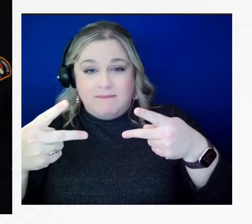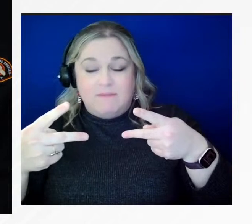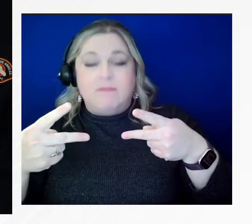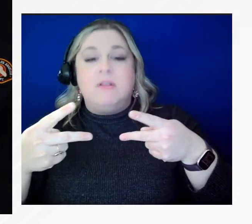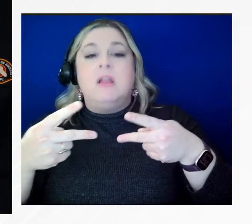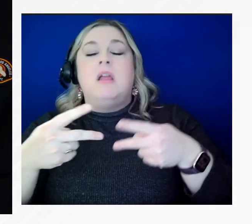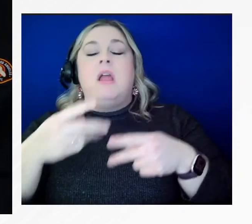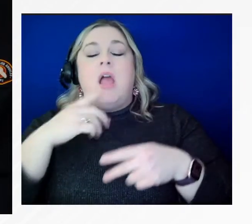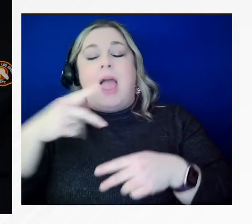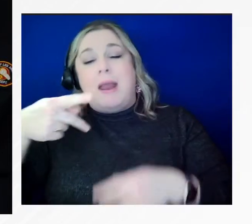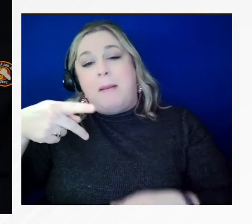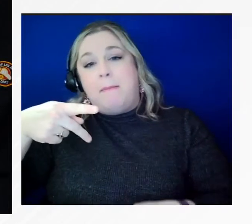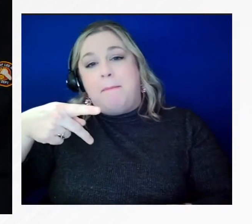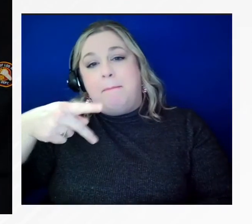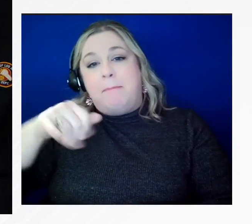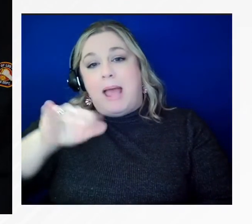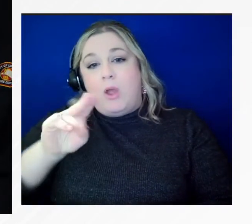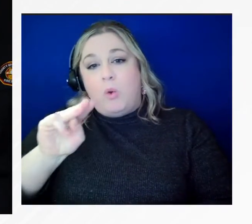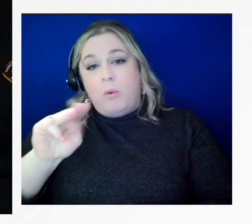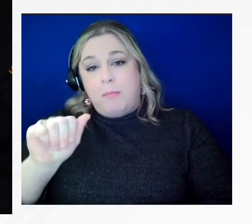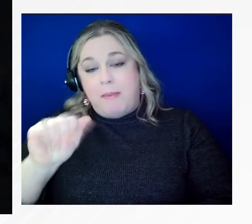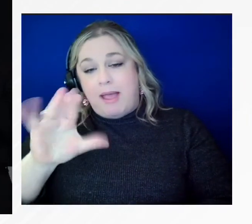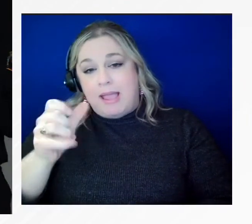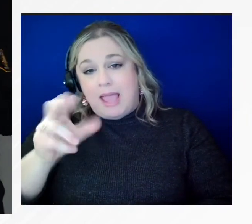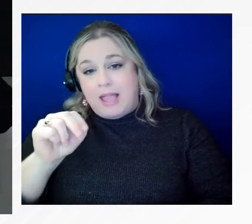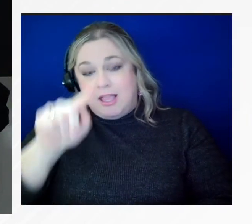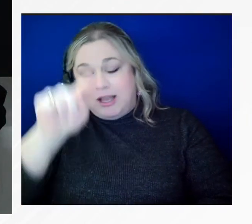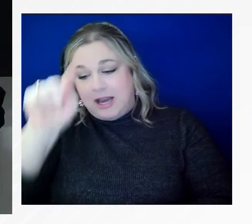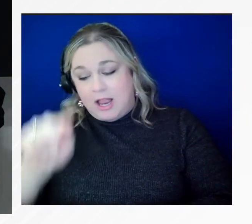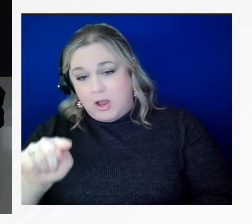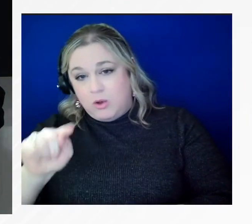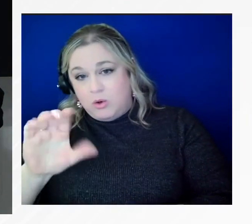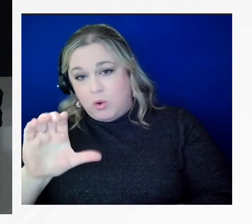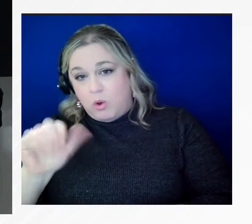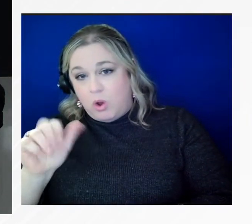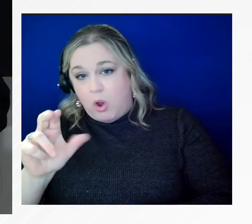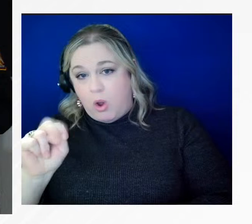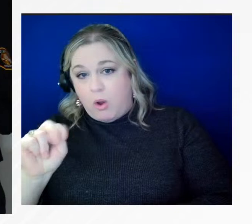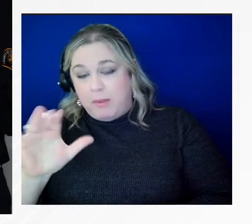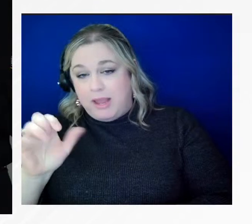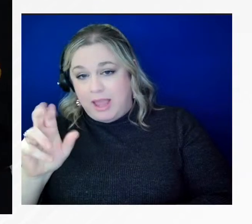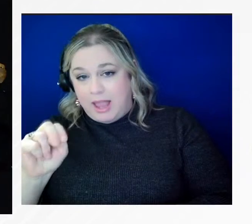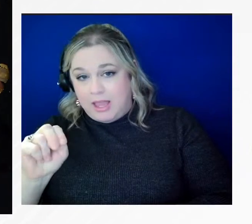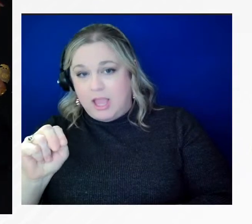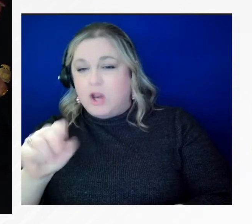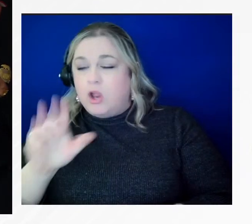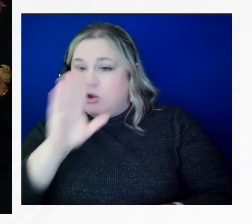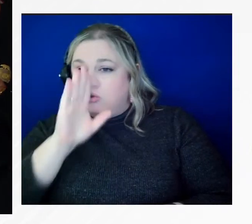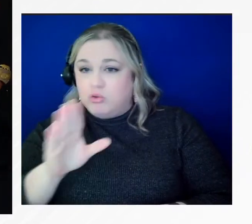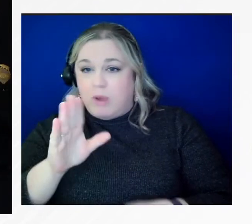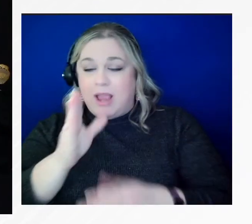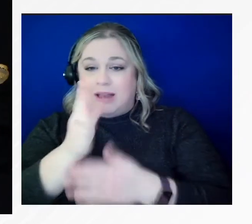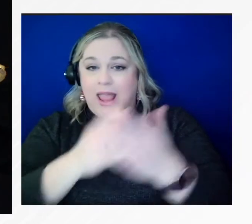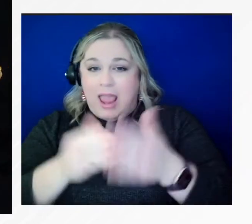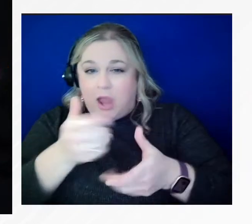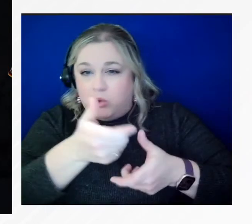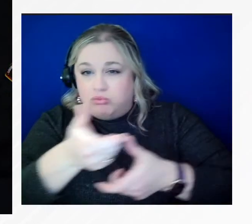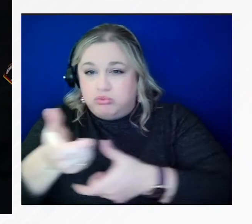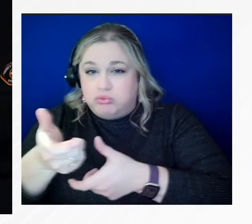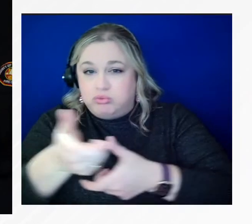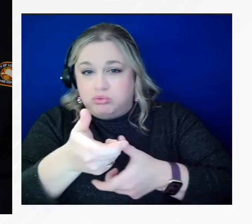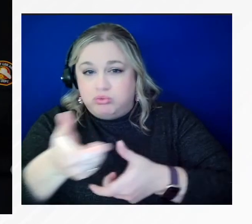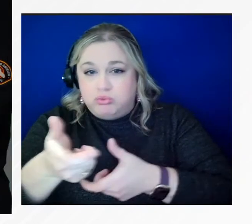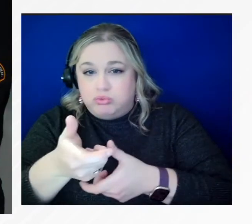Canyon Road, down to Carbon Canyon with direct handline construction and our use of our aircrafts with hose lines as